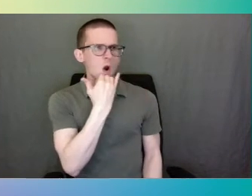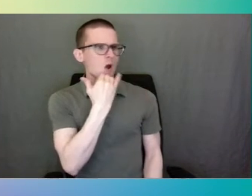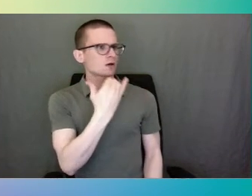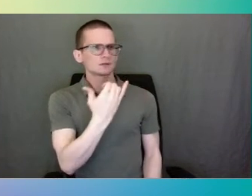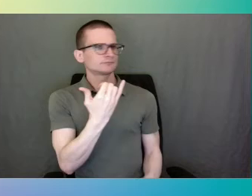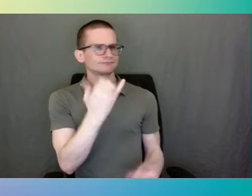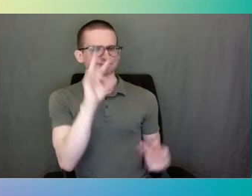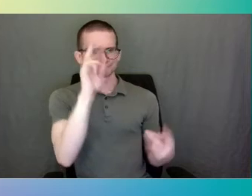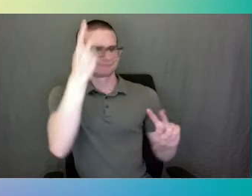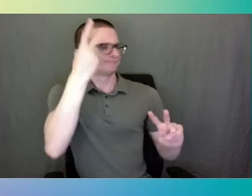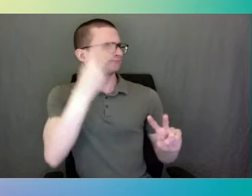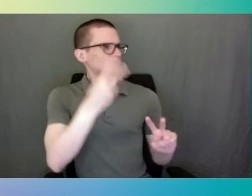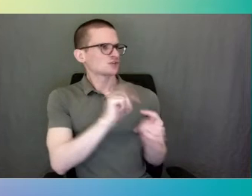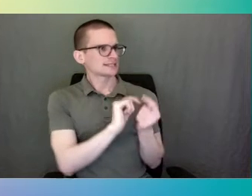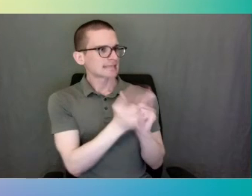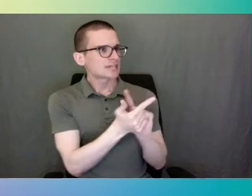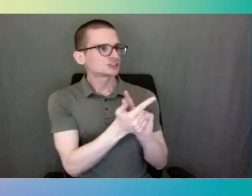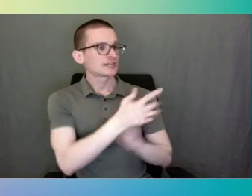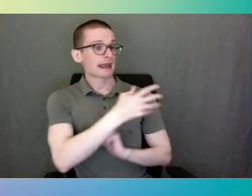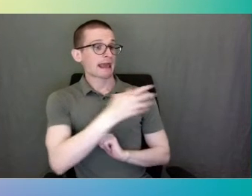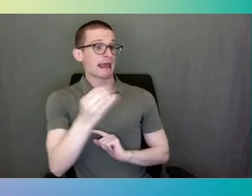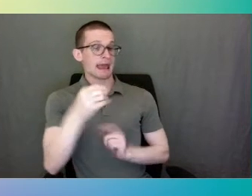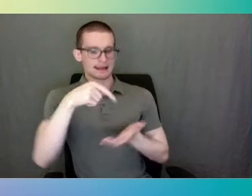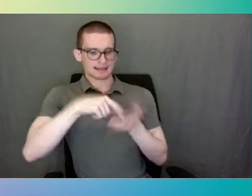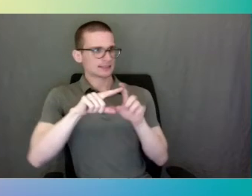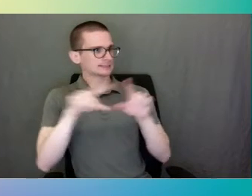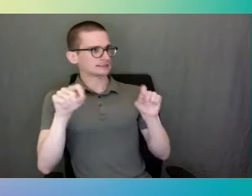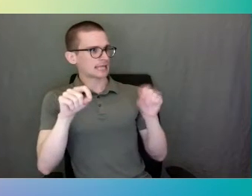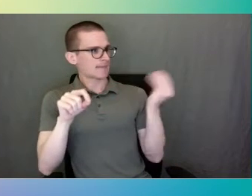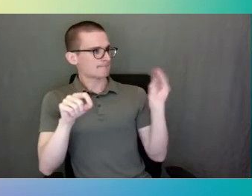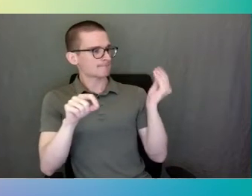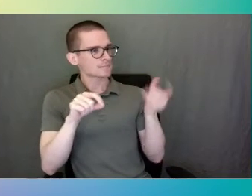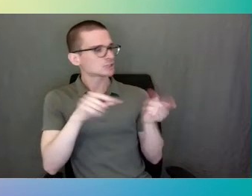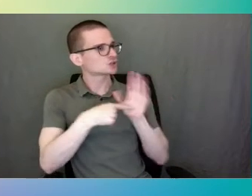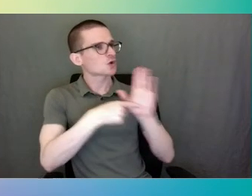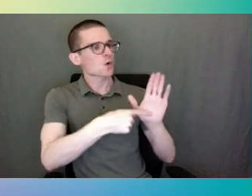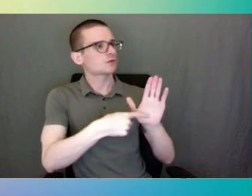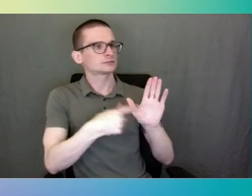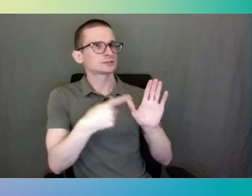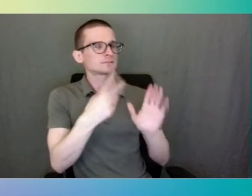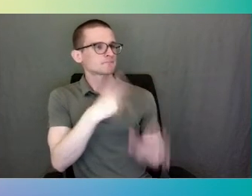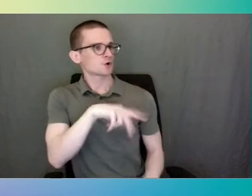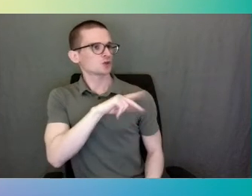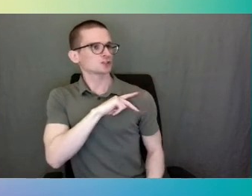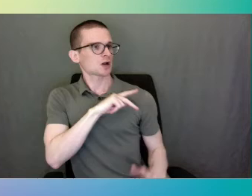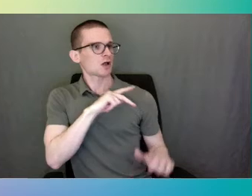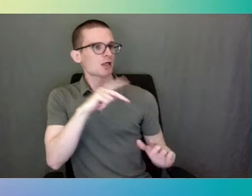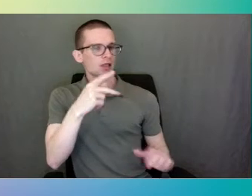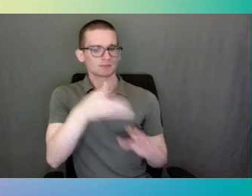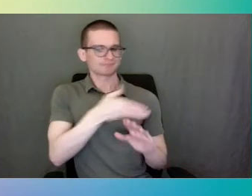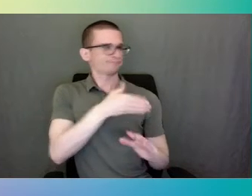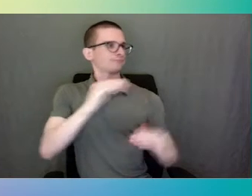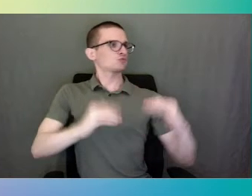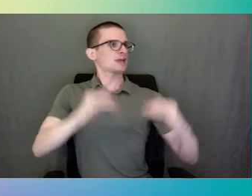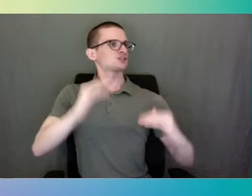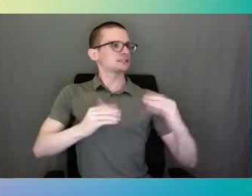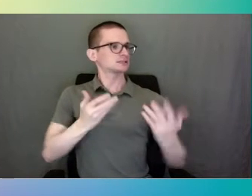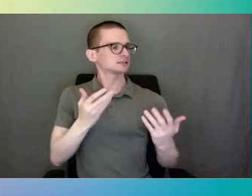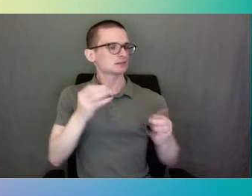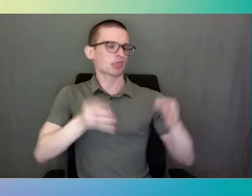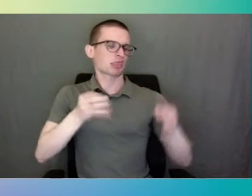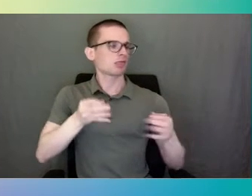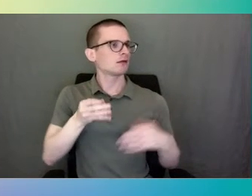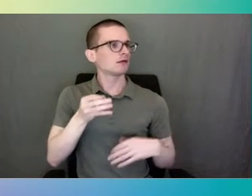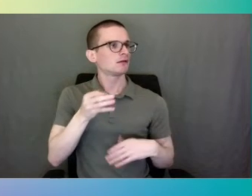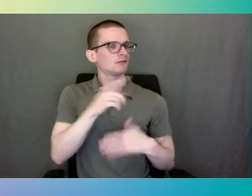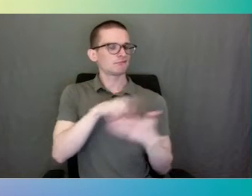he says, this slip shows personal prejudice and a lack of information. That he says that lack of